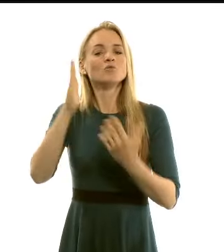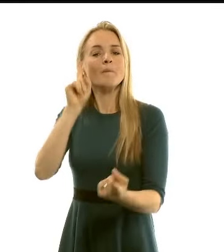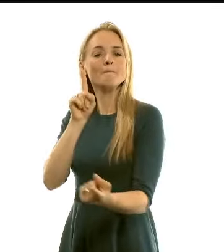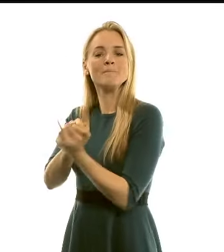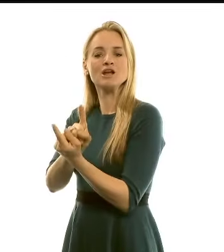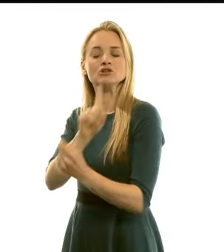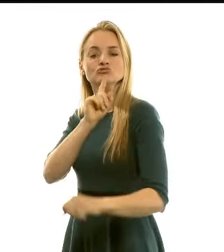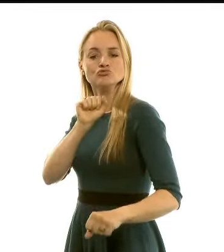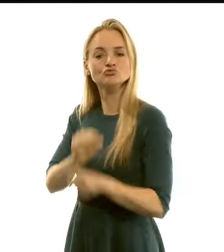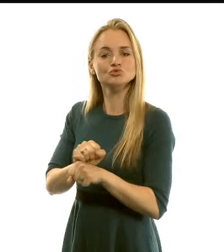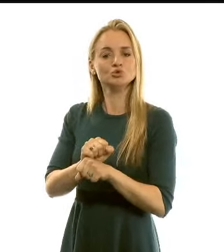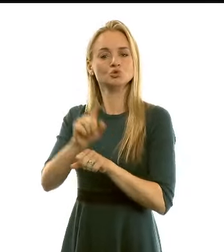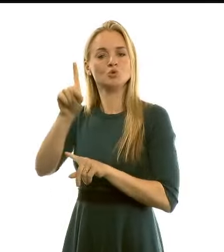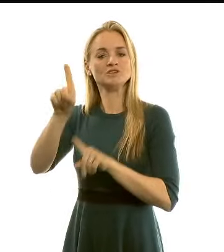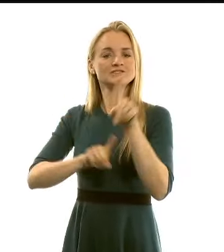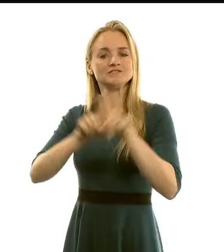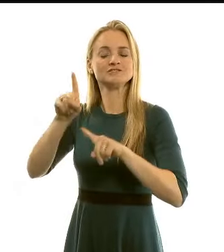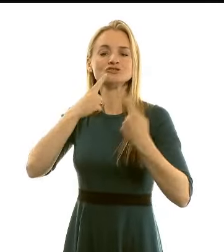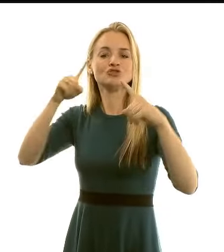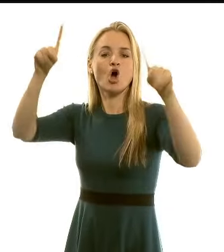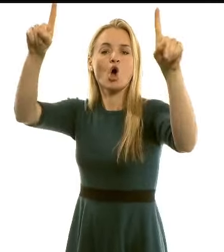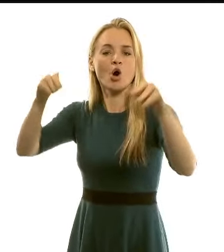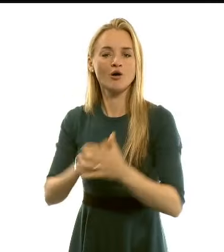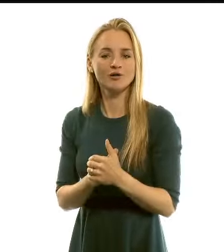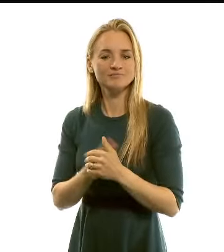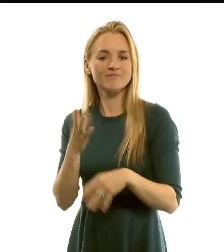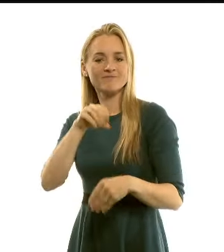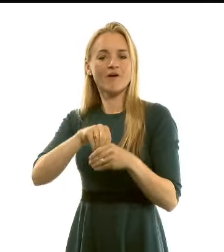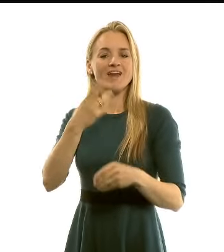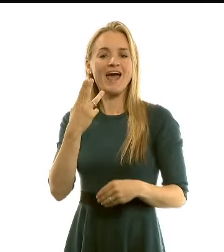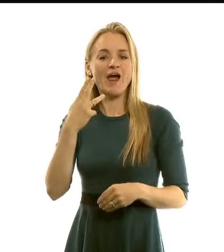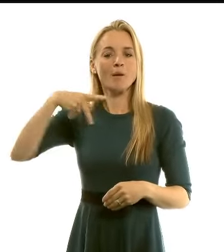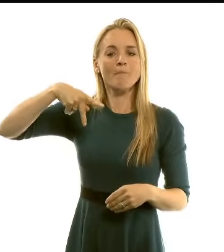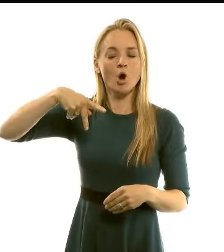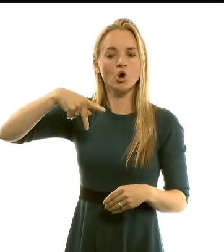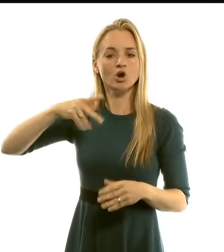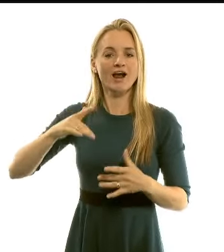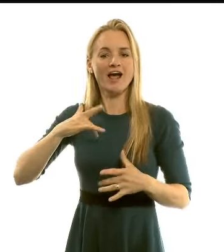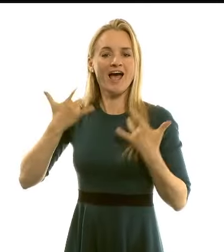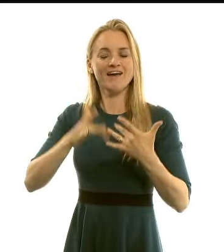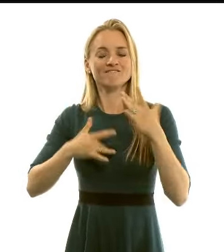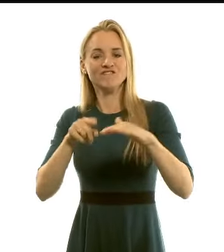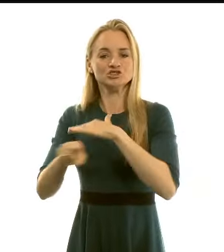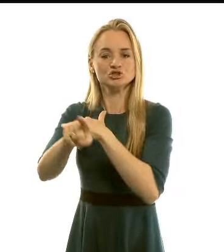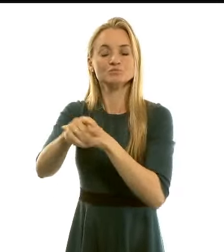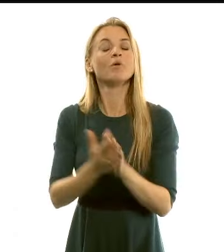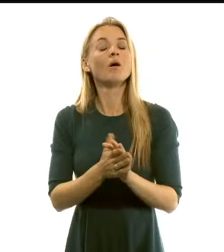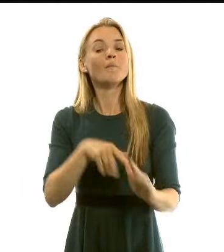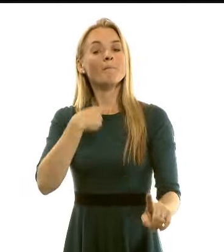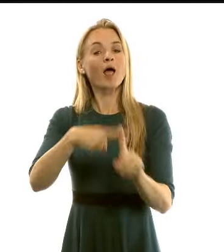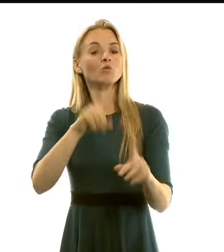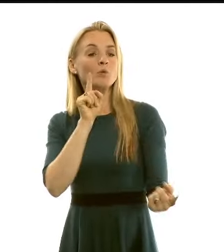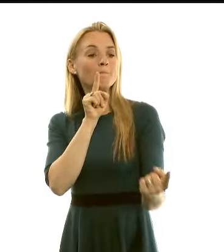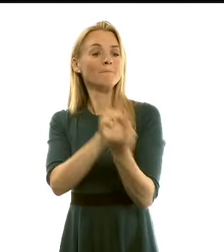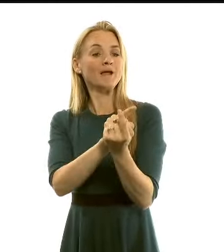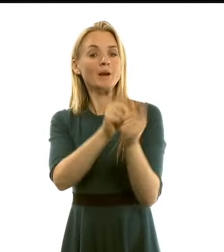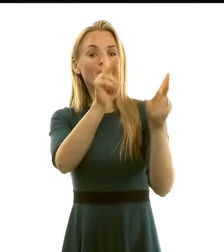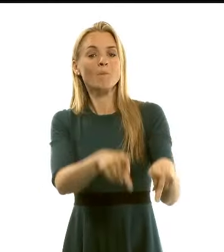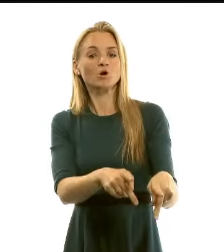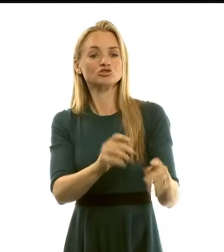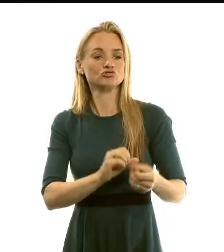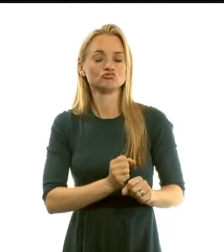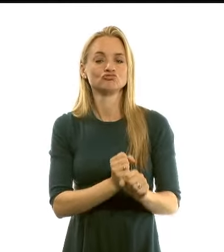Lego Harry Potter adventure. We meet a remarkable Lego brick artist creating breathtaking works, and get ready for a